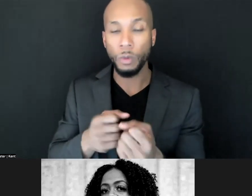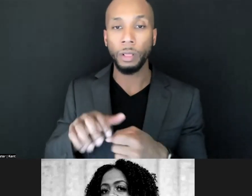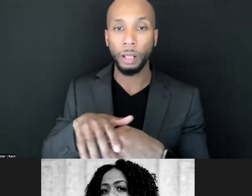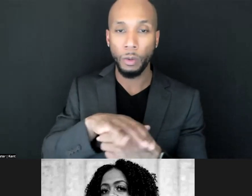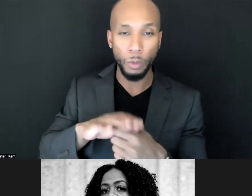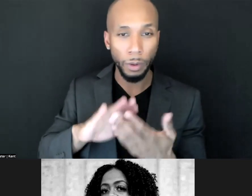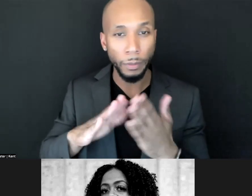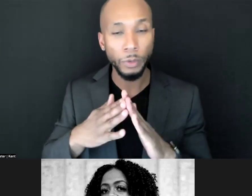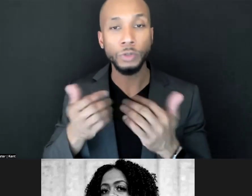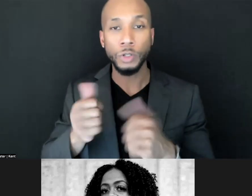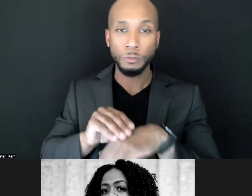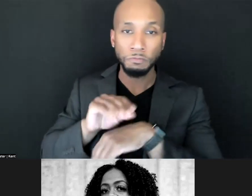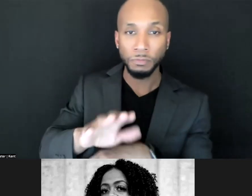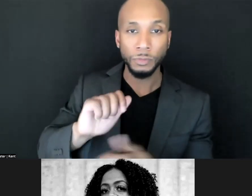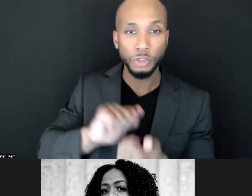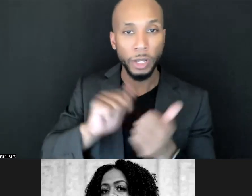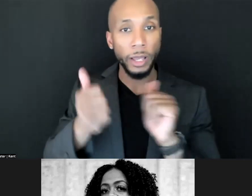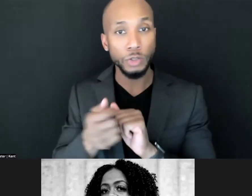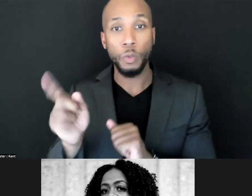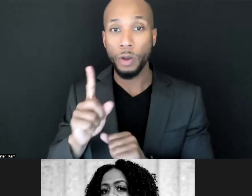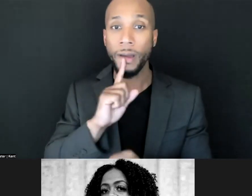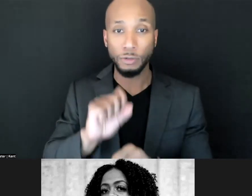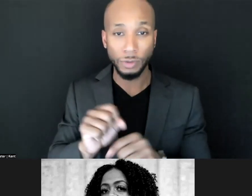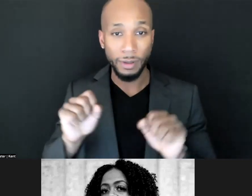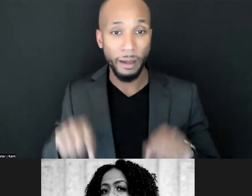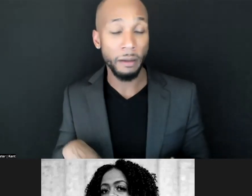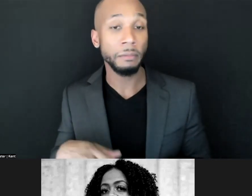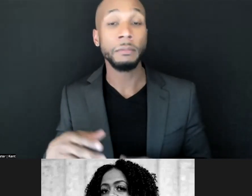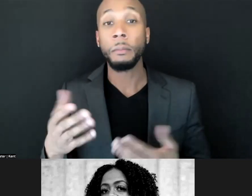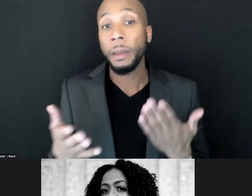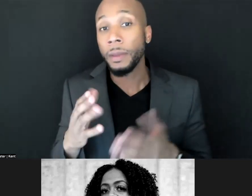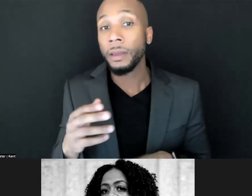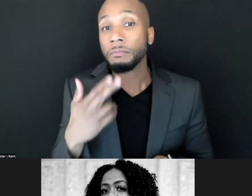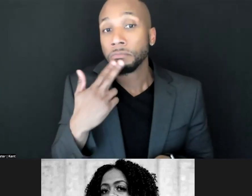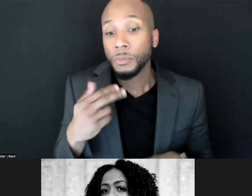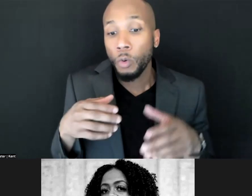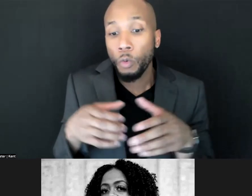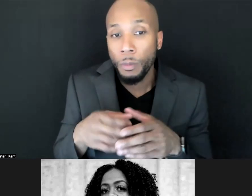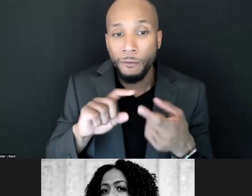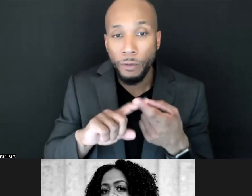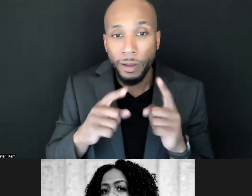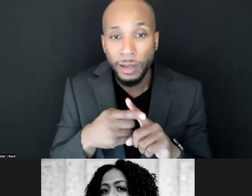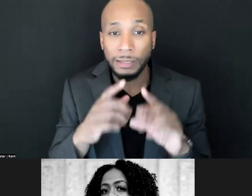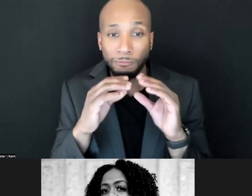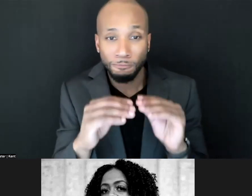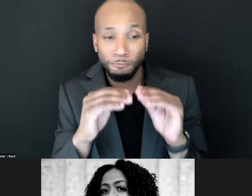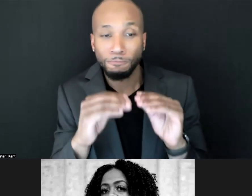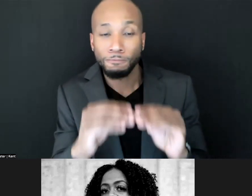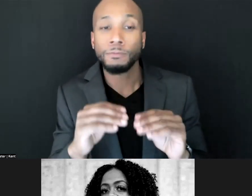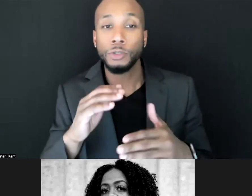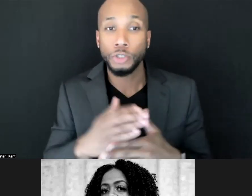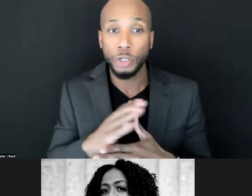and affect the change where you can, and if that's just a small group of friends, educating them, sharing what you